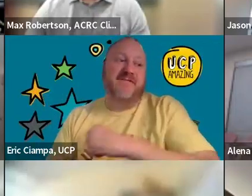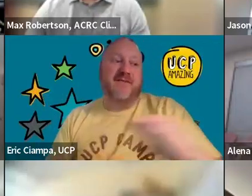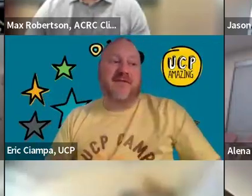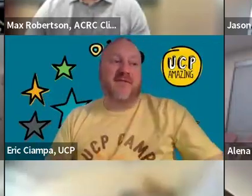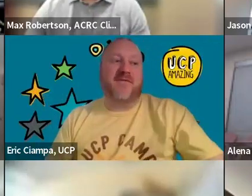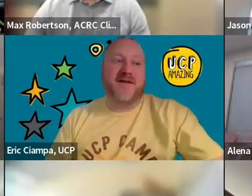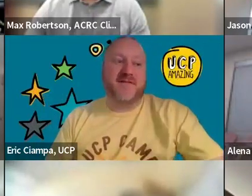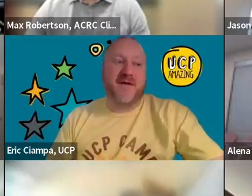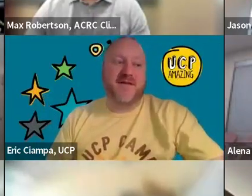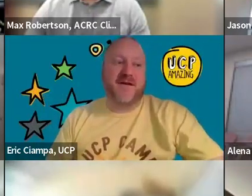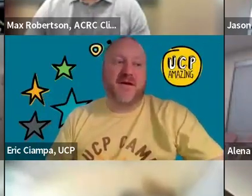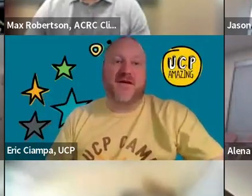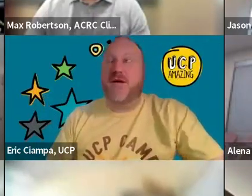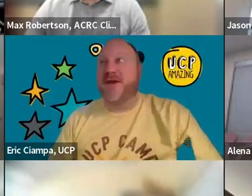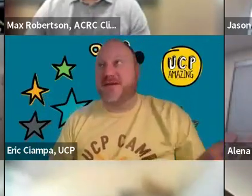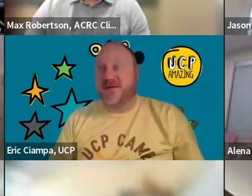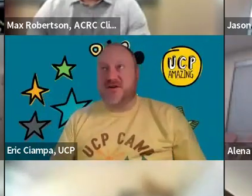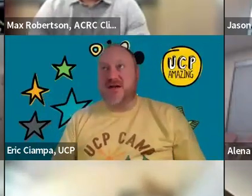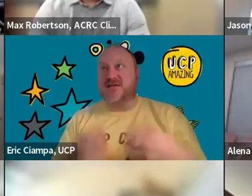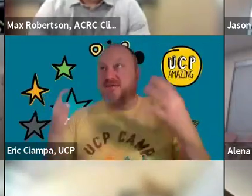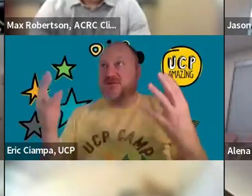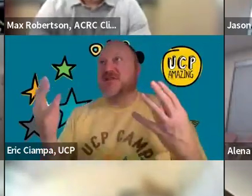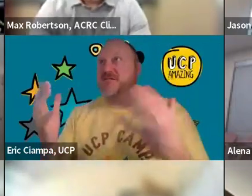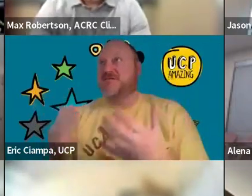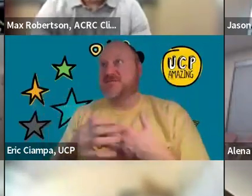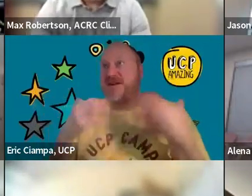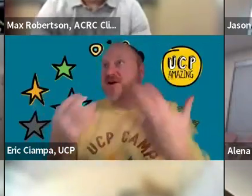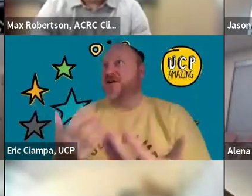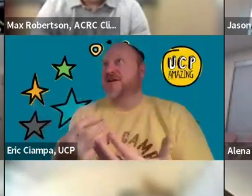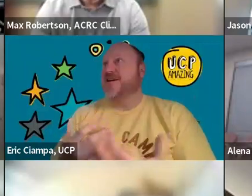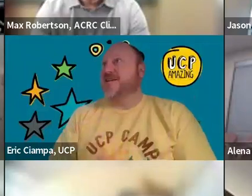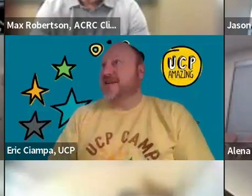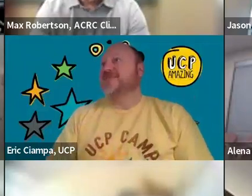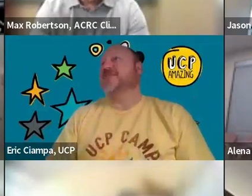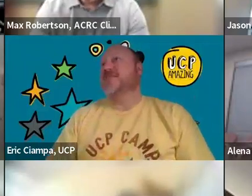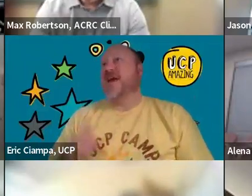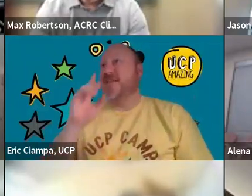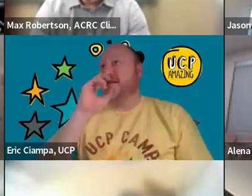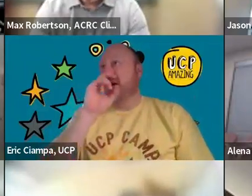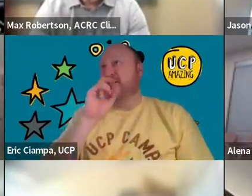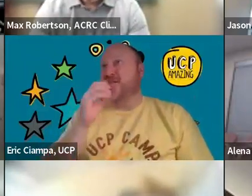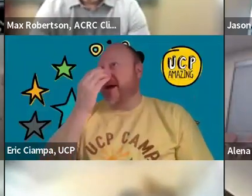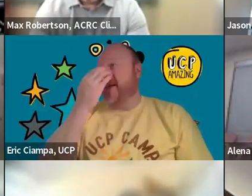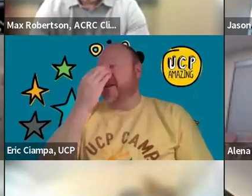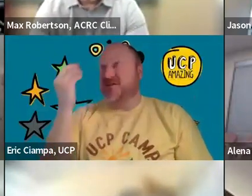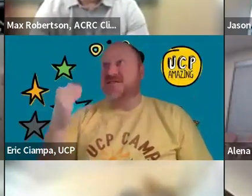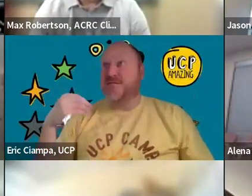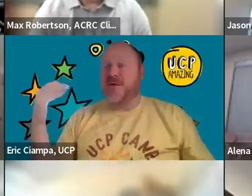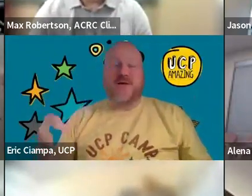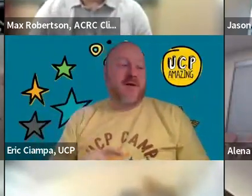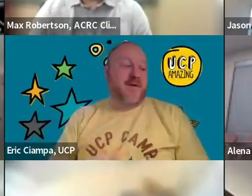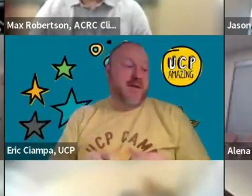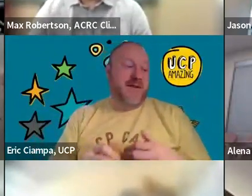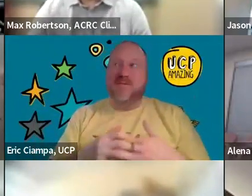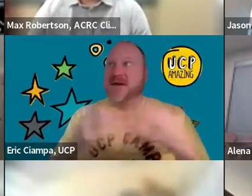got a lot of feedback from providers that maybe the current QIP activities are not sufficient enough to meet our needs, and that the regulations